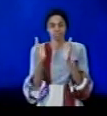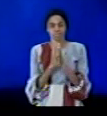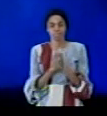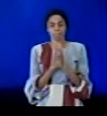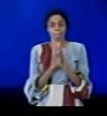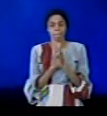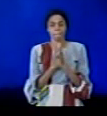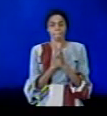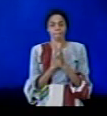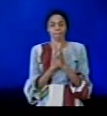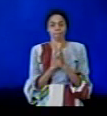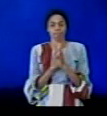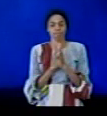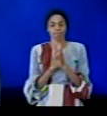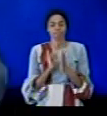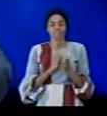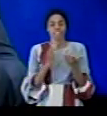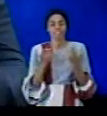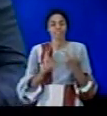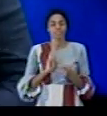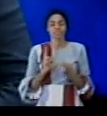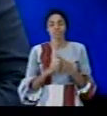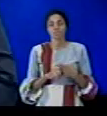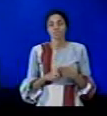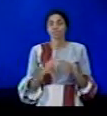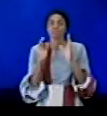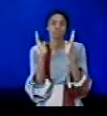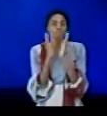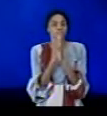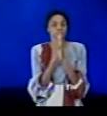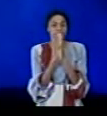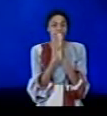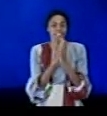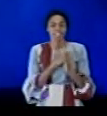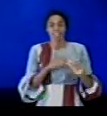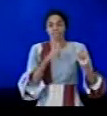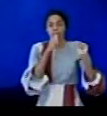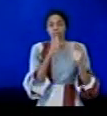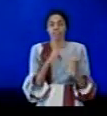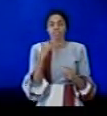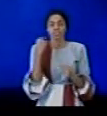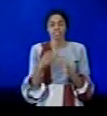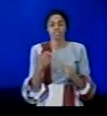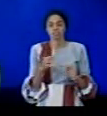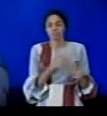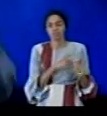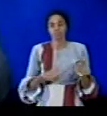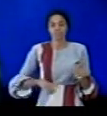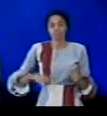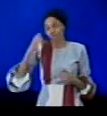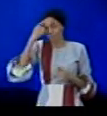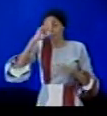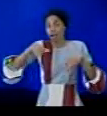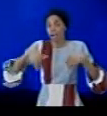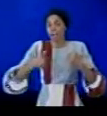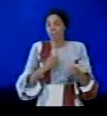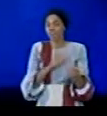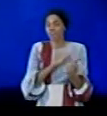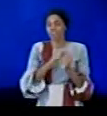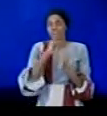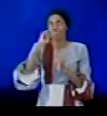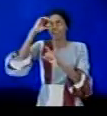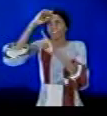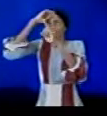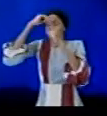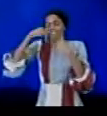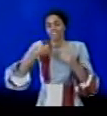prayer. I want us to open our mouths and bless the name of the Lord. For either too, he has helped us